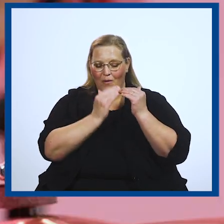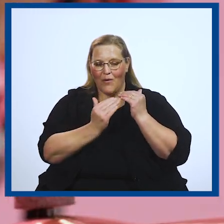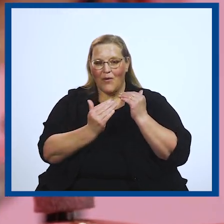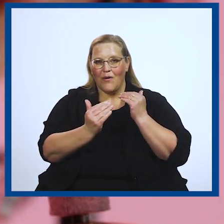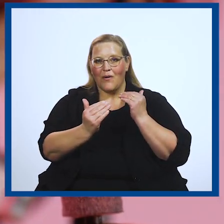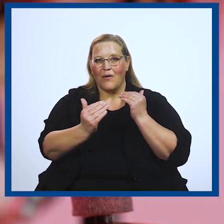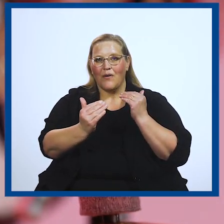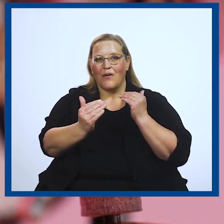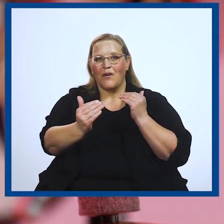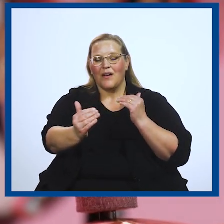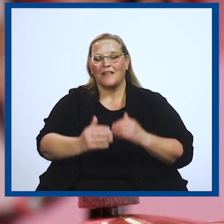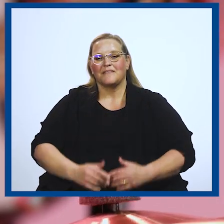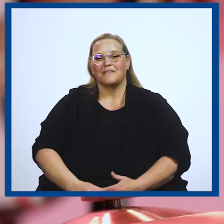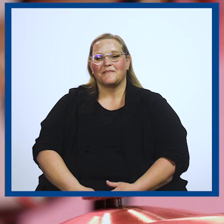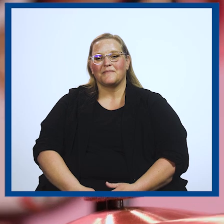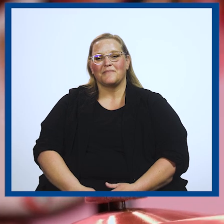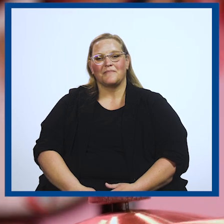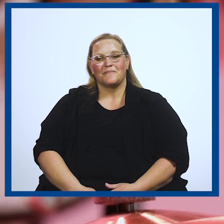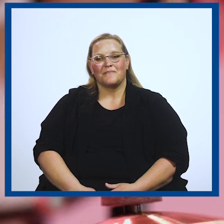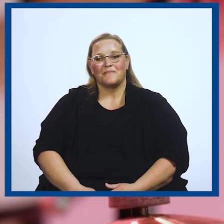1,000 more.